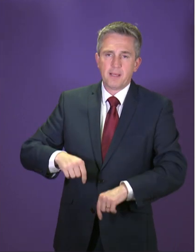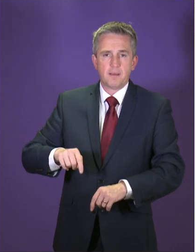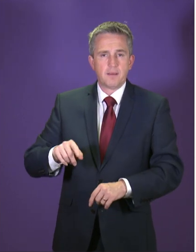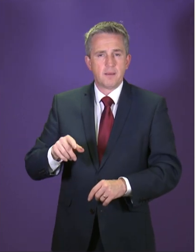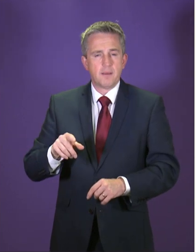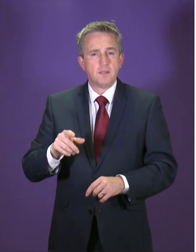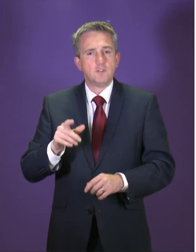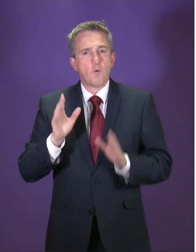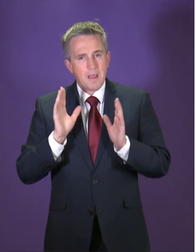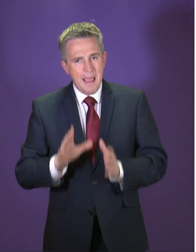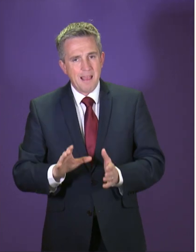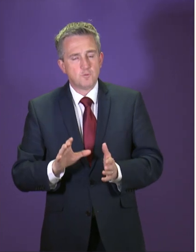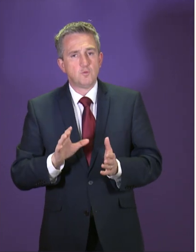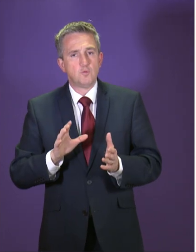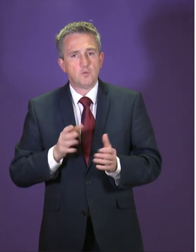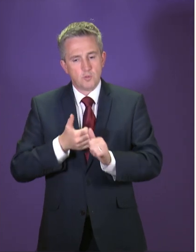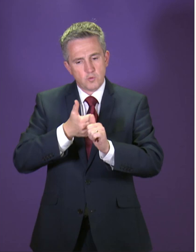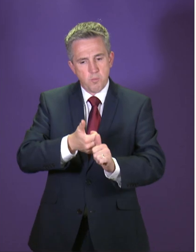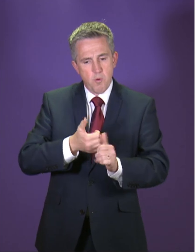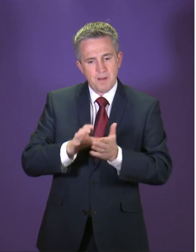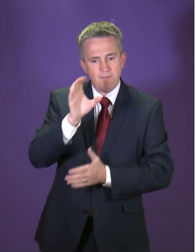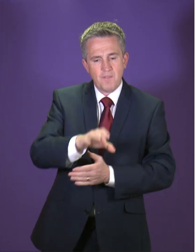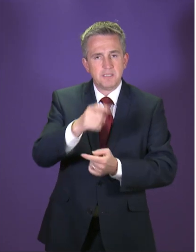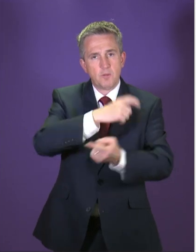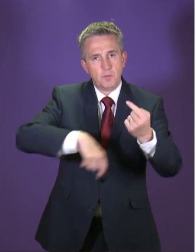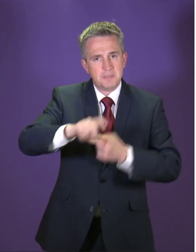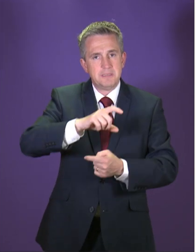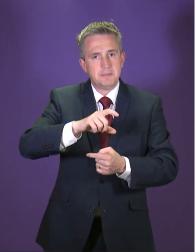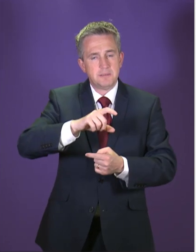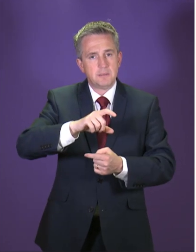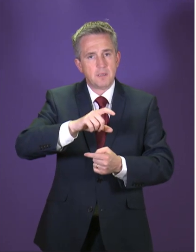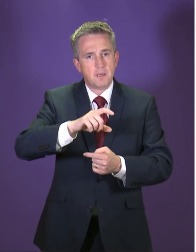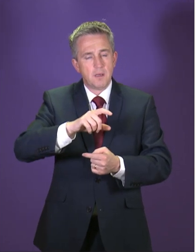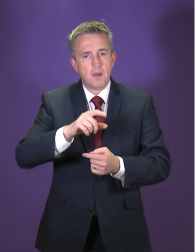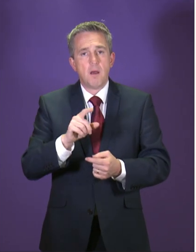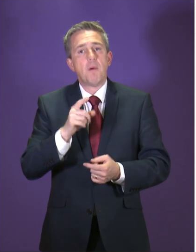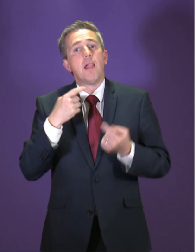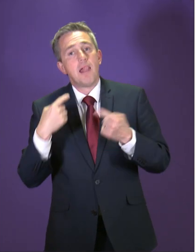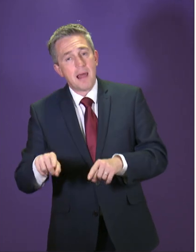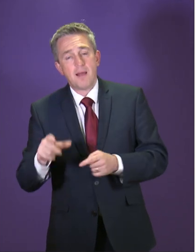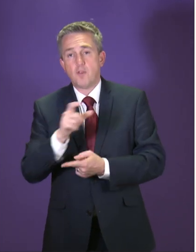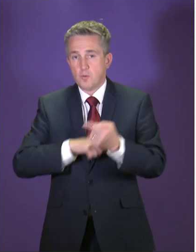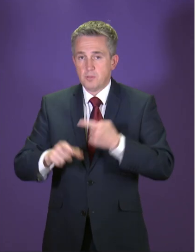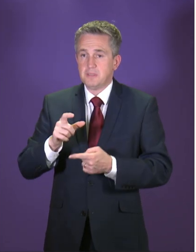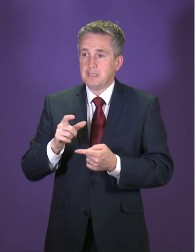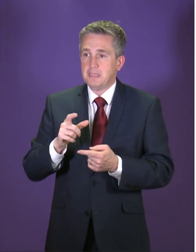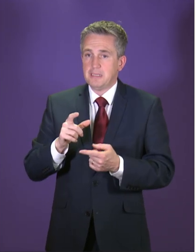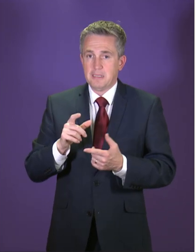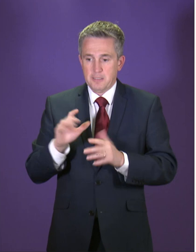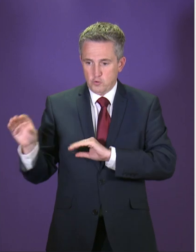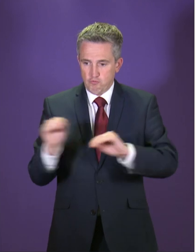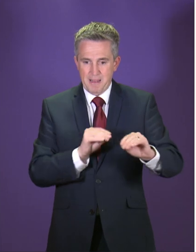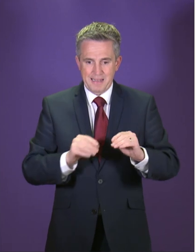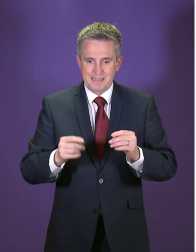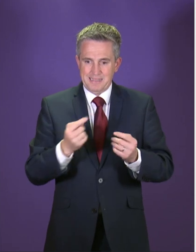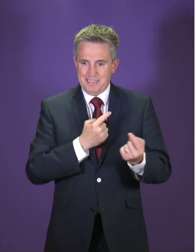in community, but let the people there enjoy, train the local